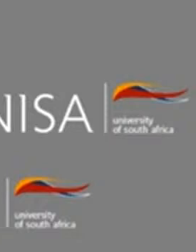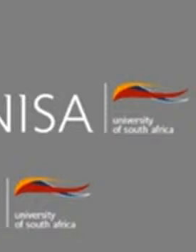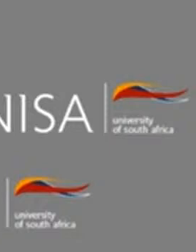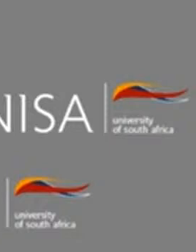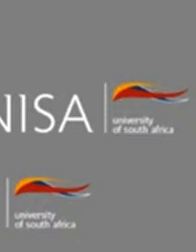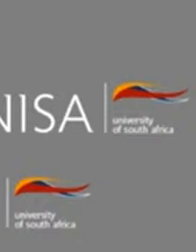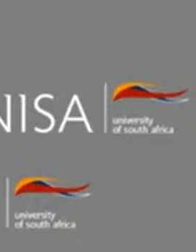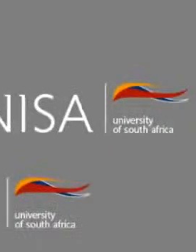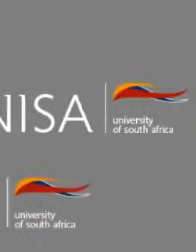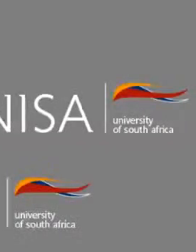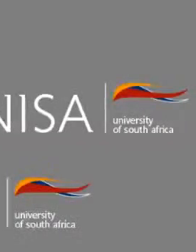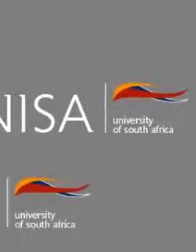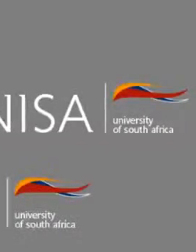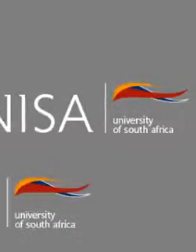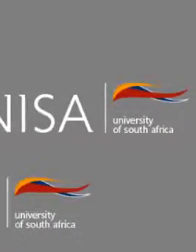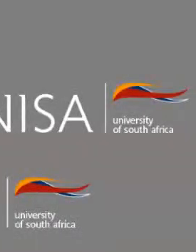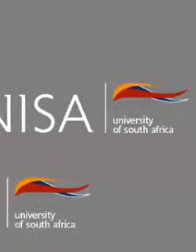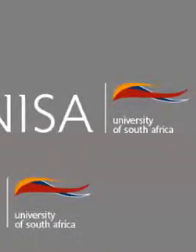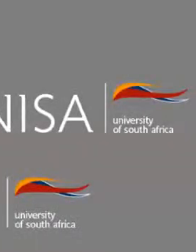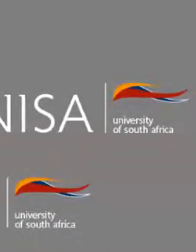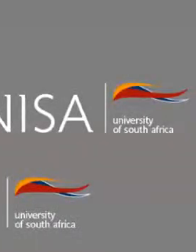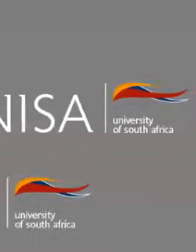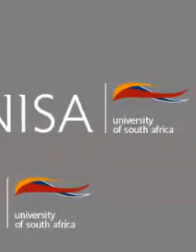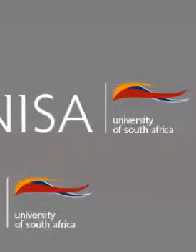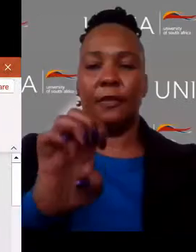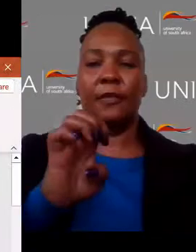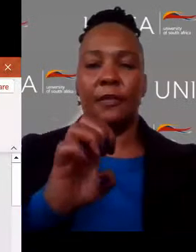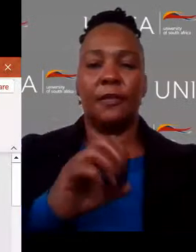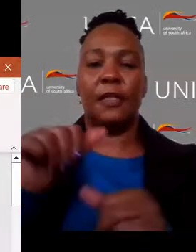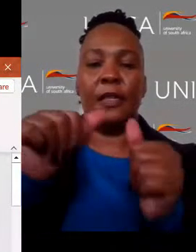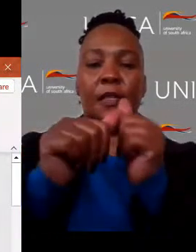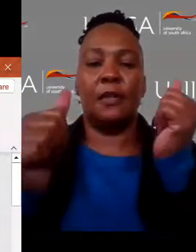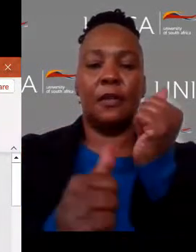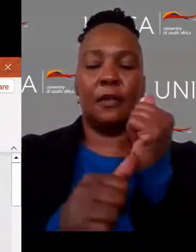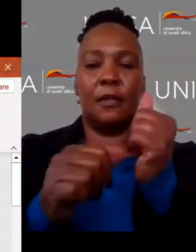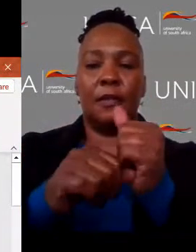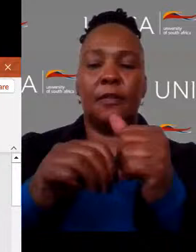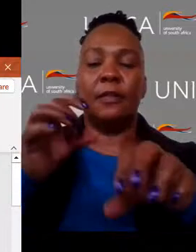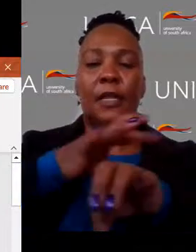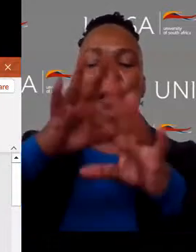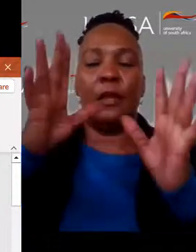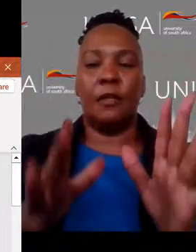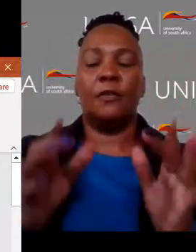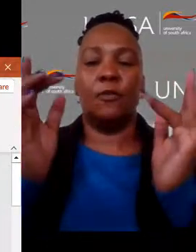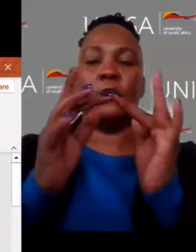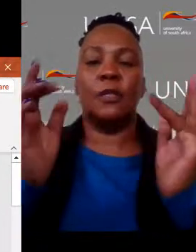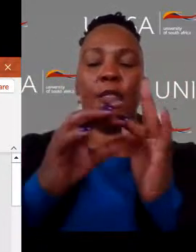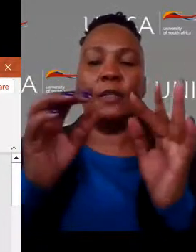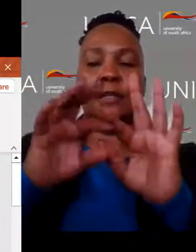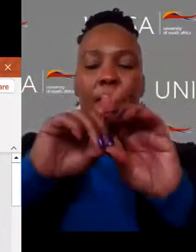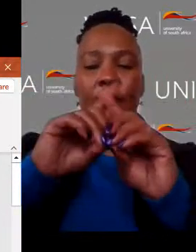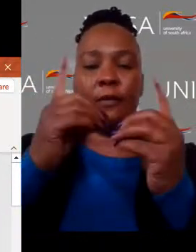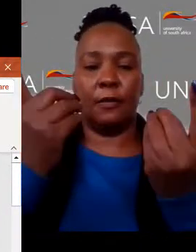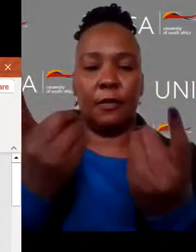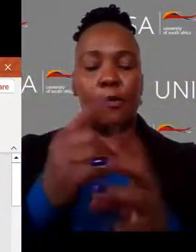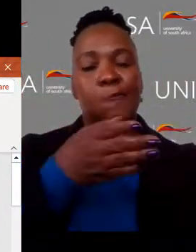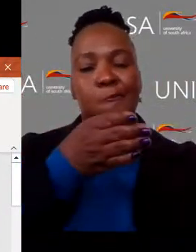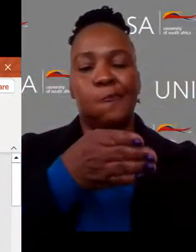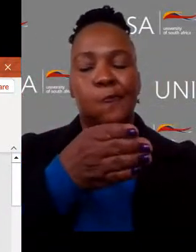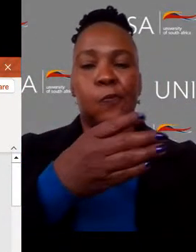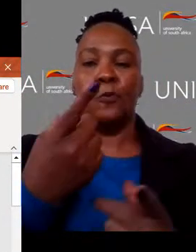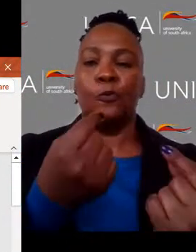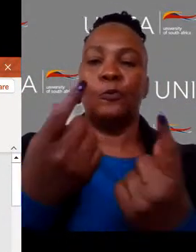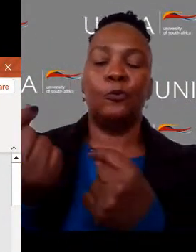presentation. My name is Jessie Sefulu, the Deputy Director for the Contact Center, and we are here